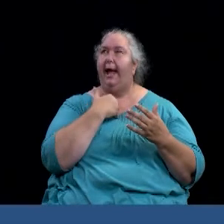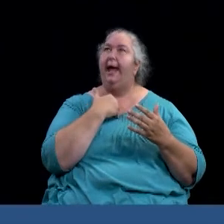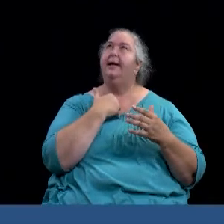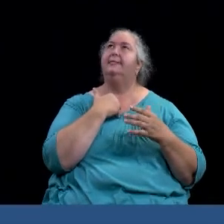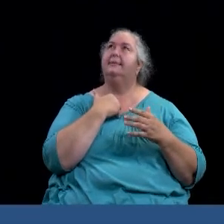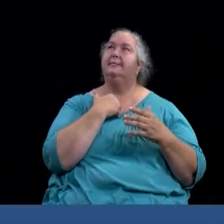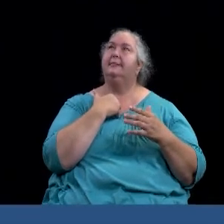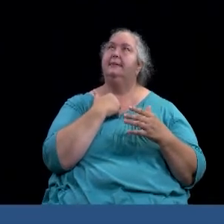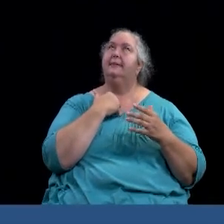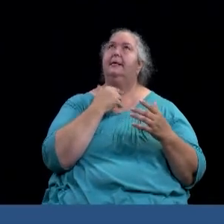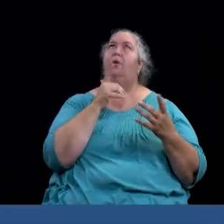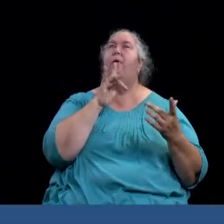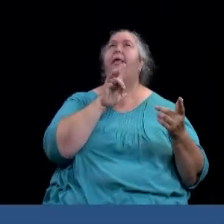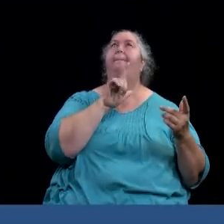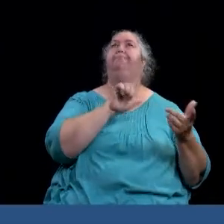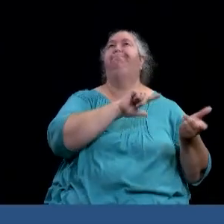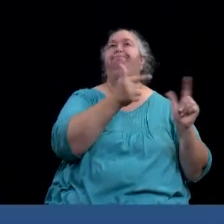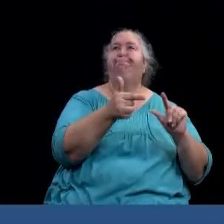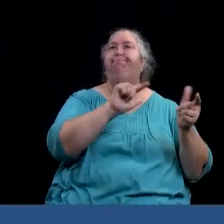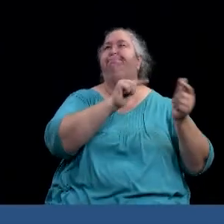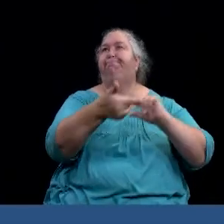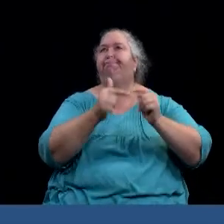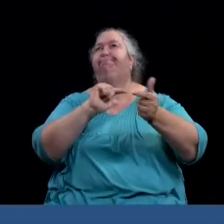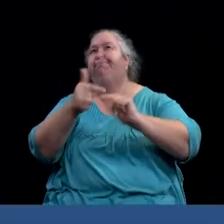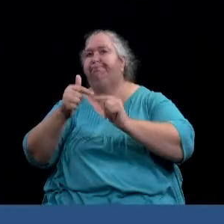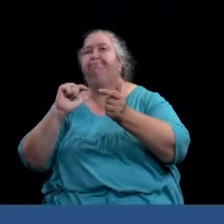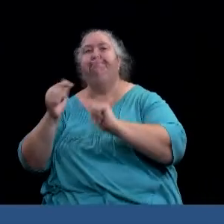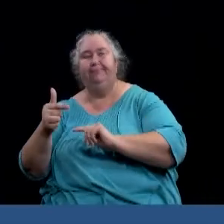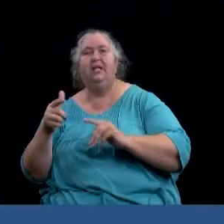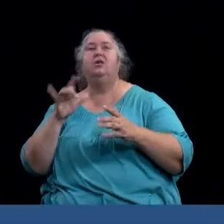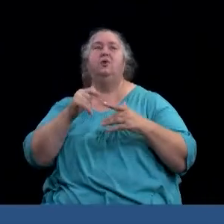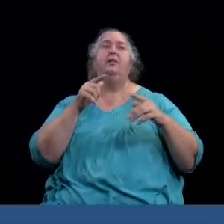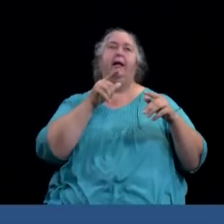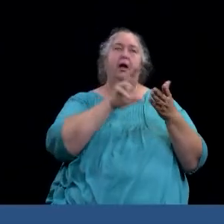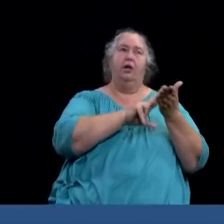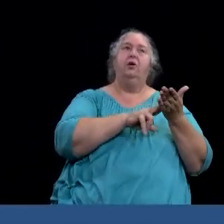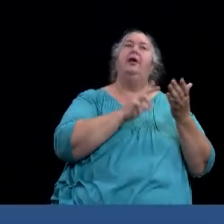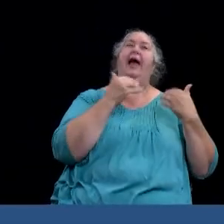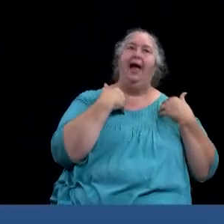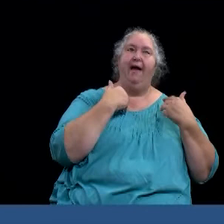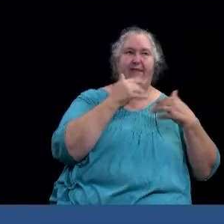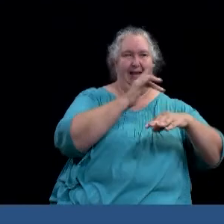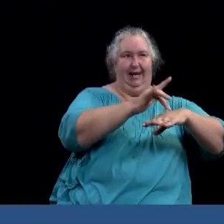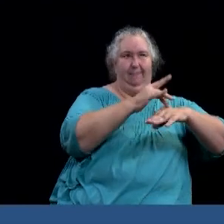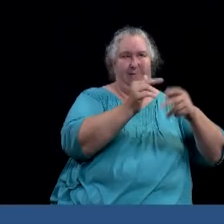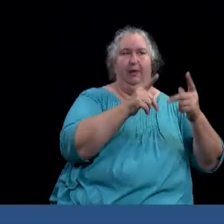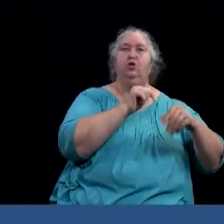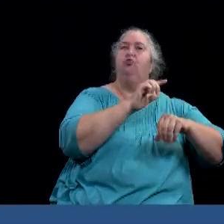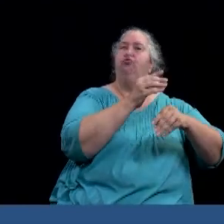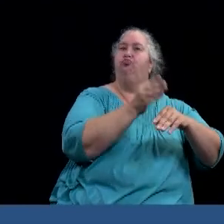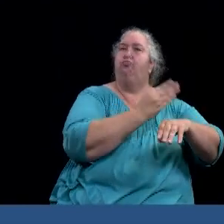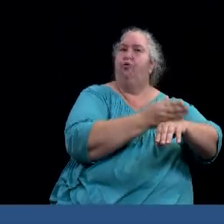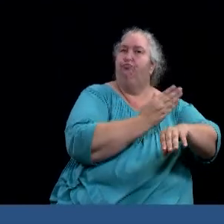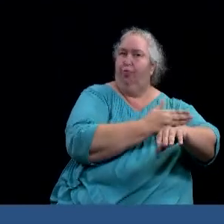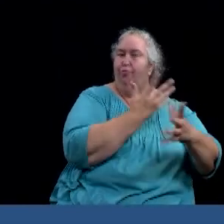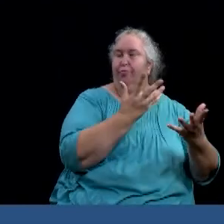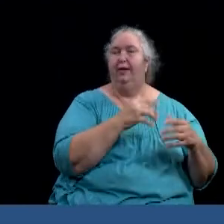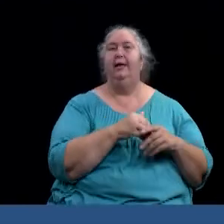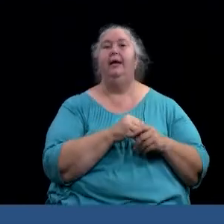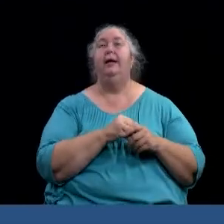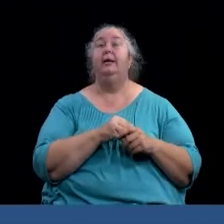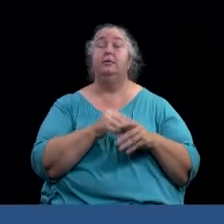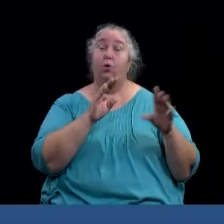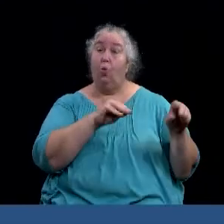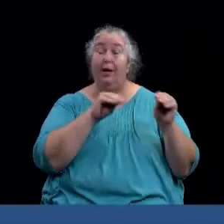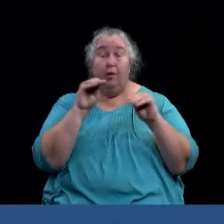done. 90 days prior to the move, the actual move, a relocation specialist will come to